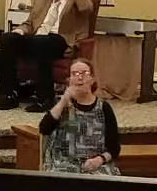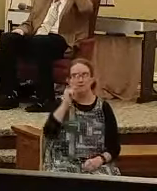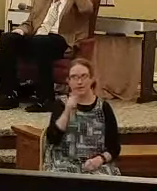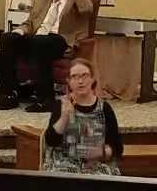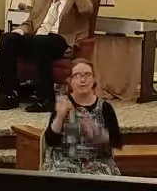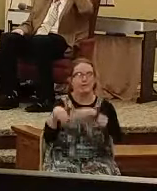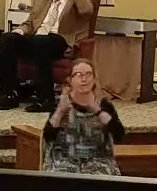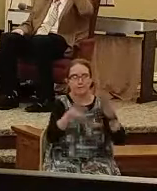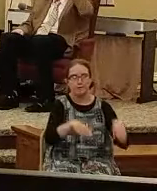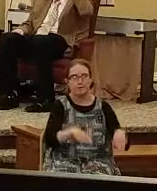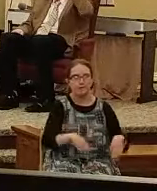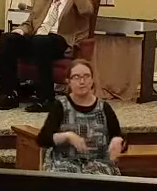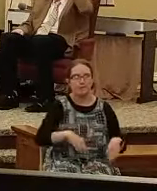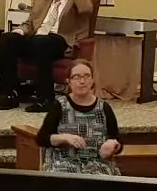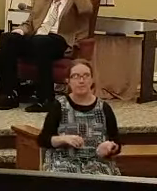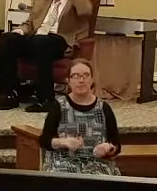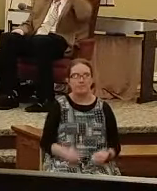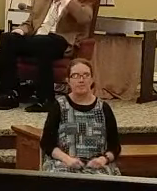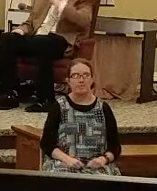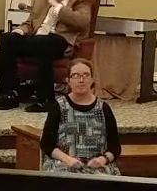okay? So,